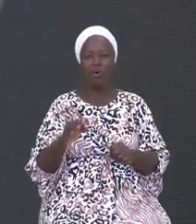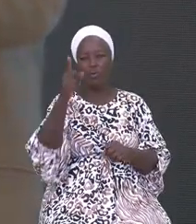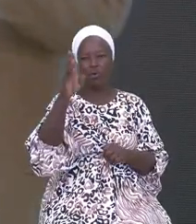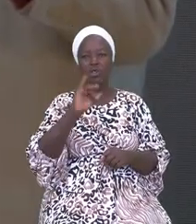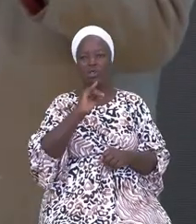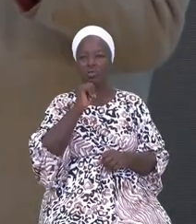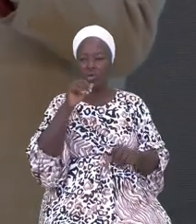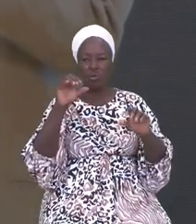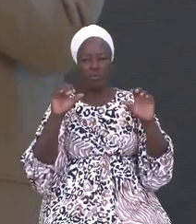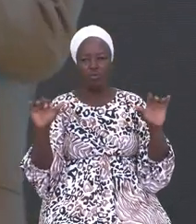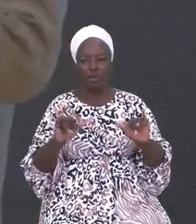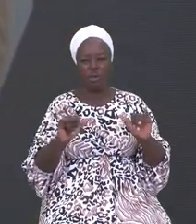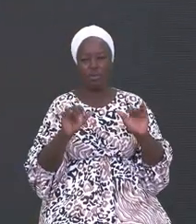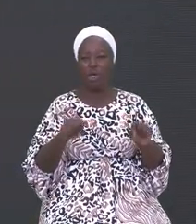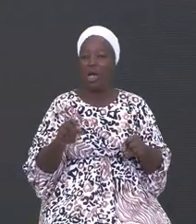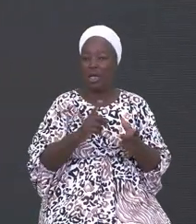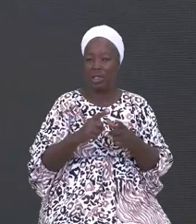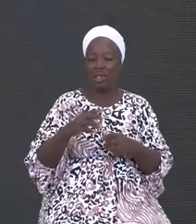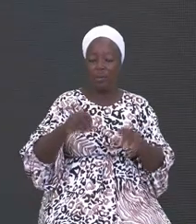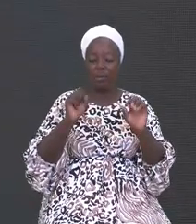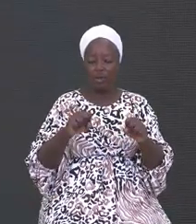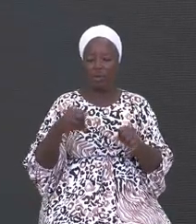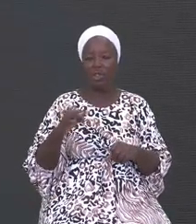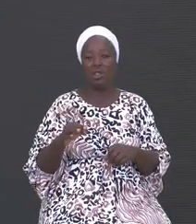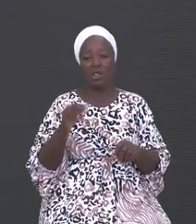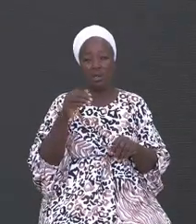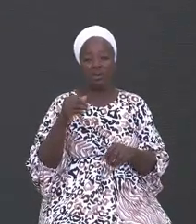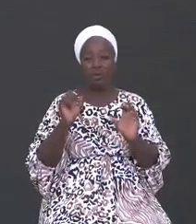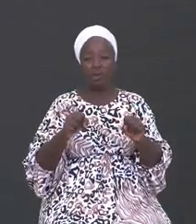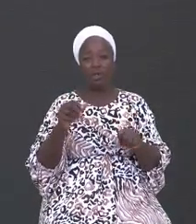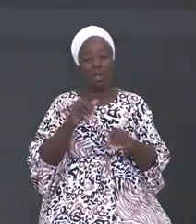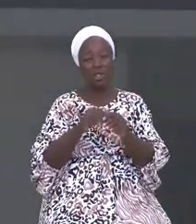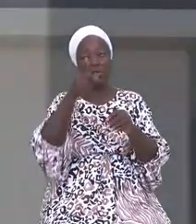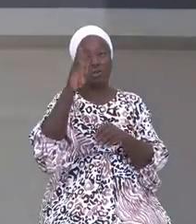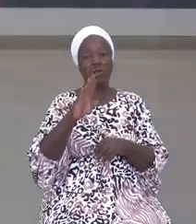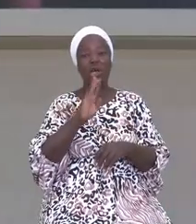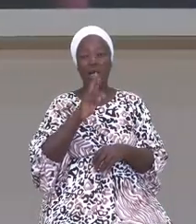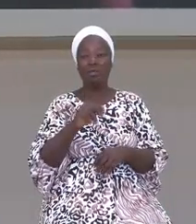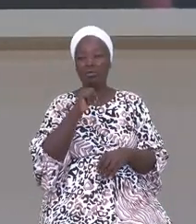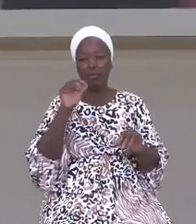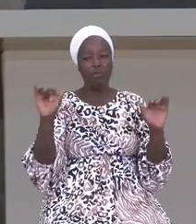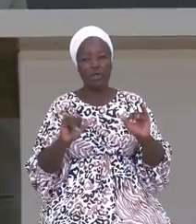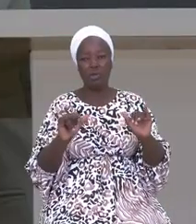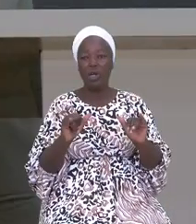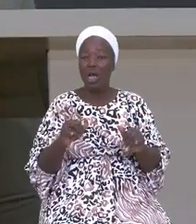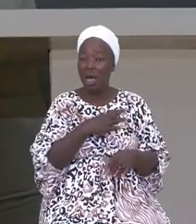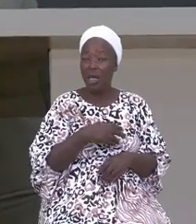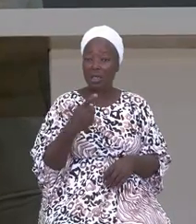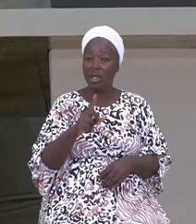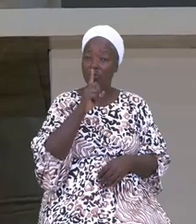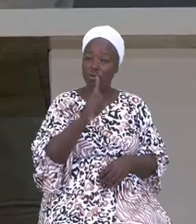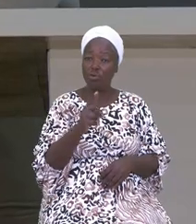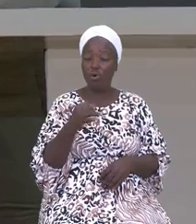immeasurable, and the possibilities in God are immeasurable. The fact of